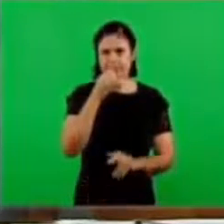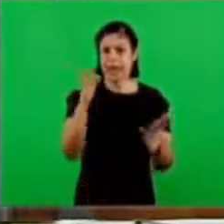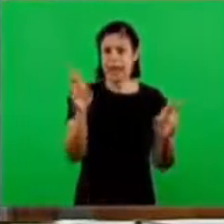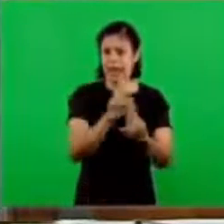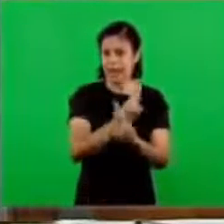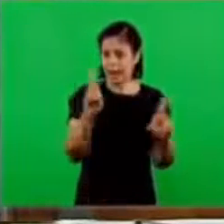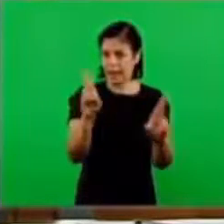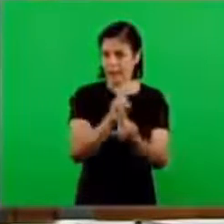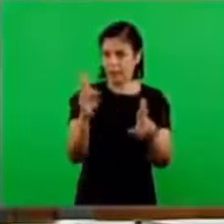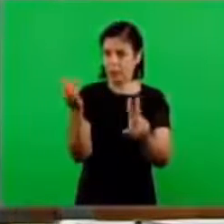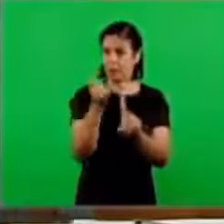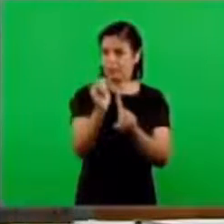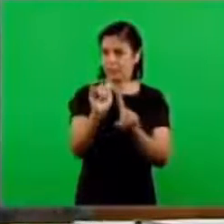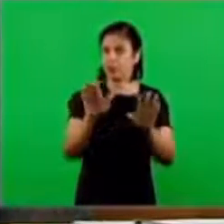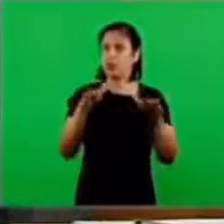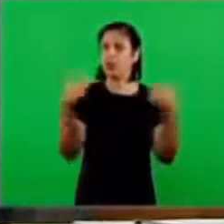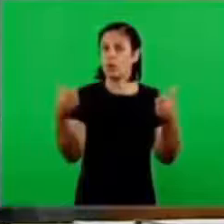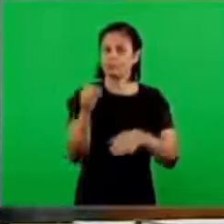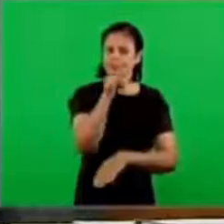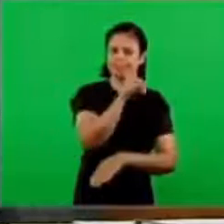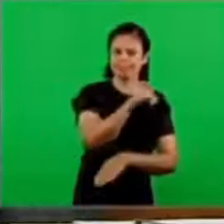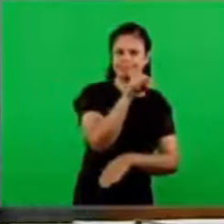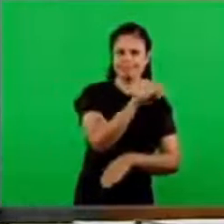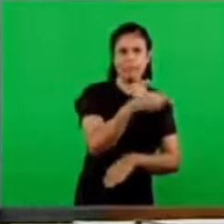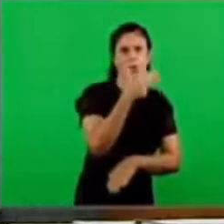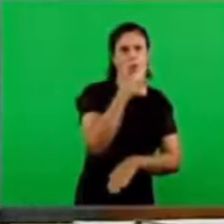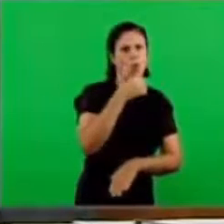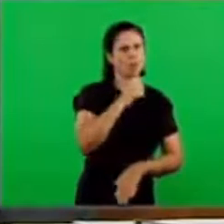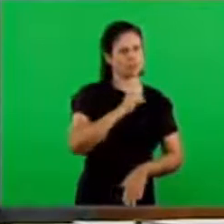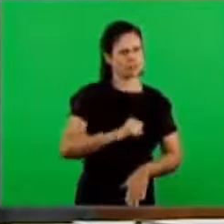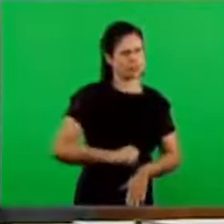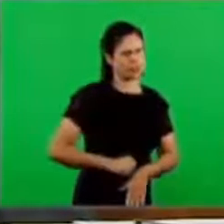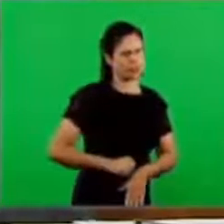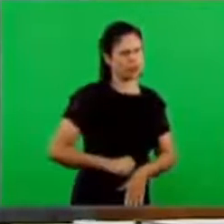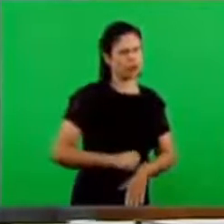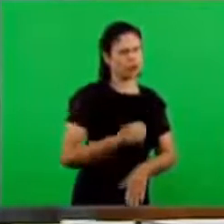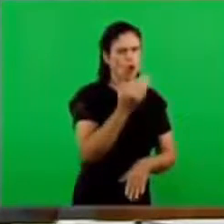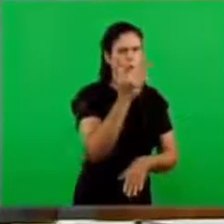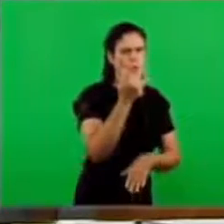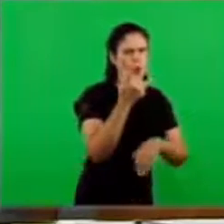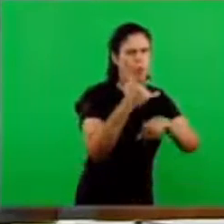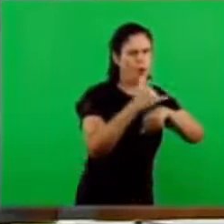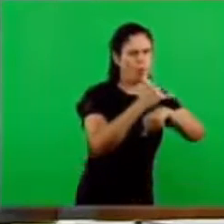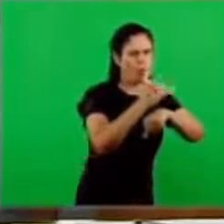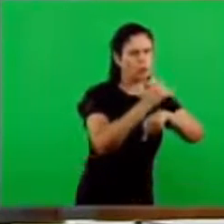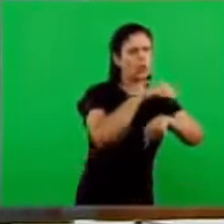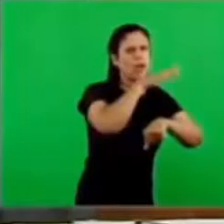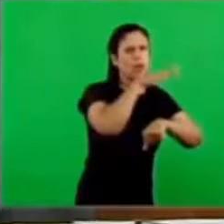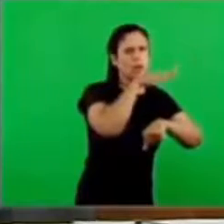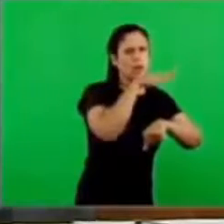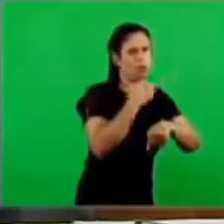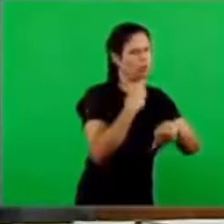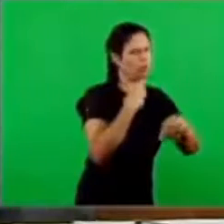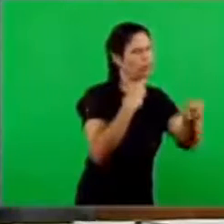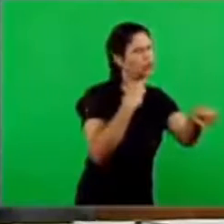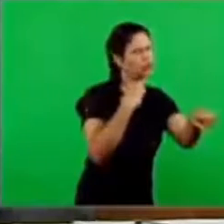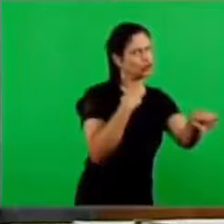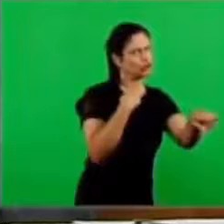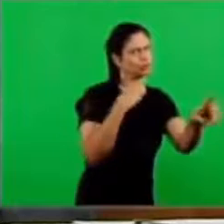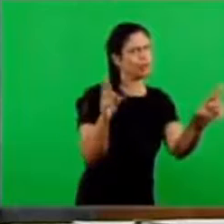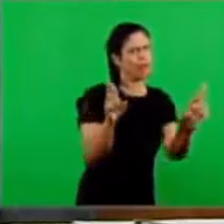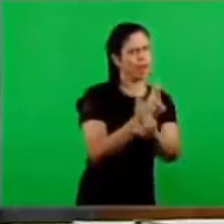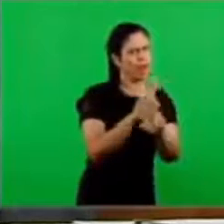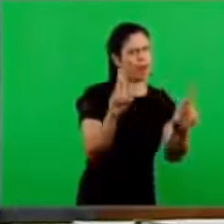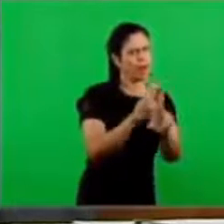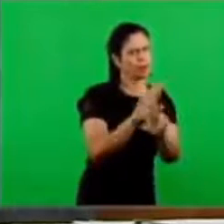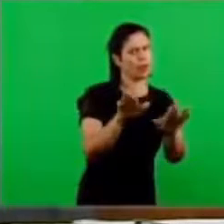establish a relationship, a prophetic relationship, between the prohibition of the priest of feeding off of